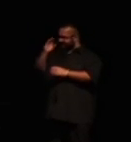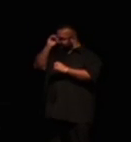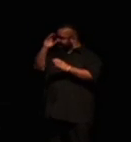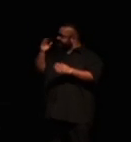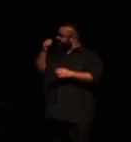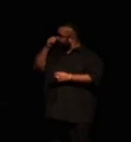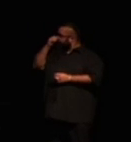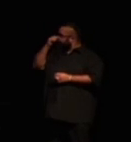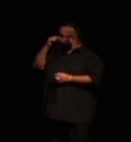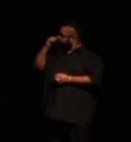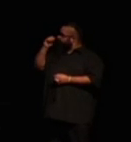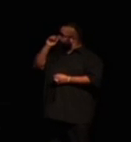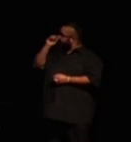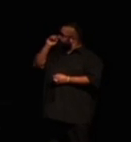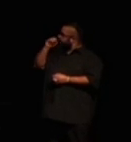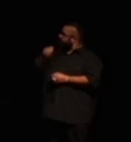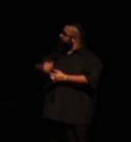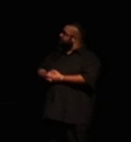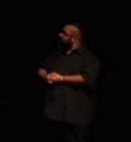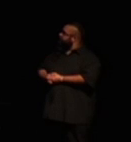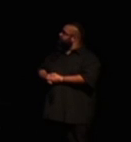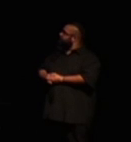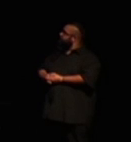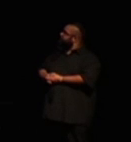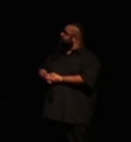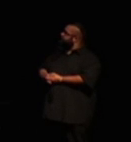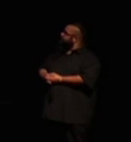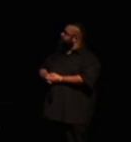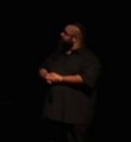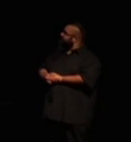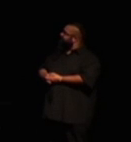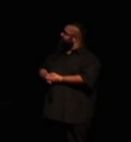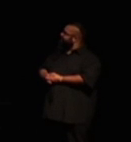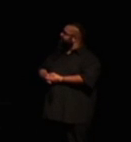And you probably would see this man.